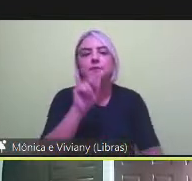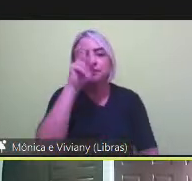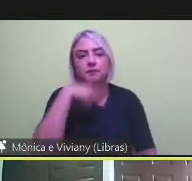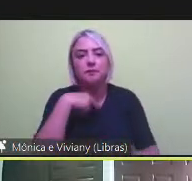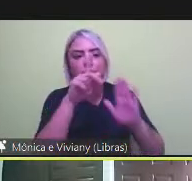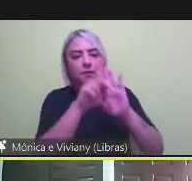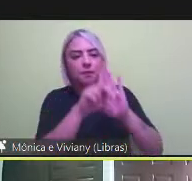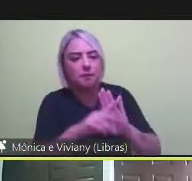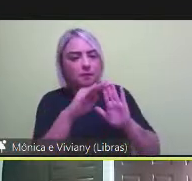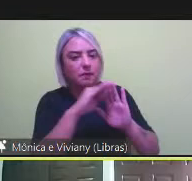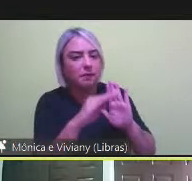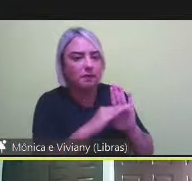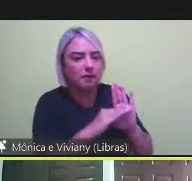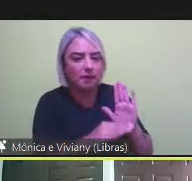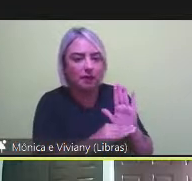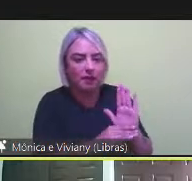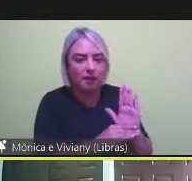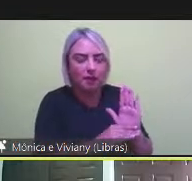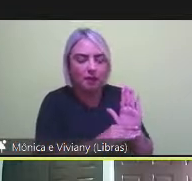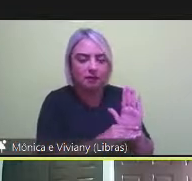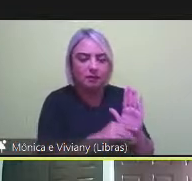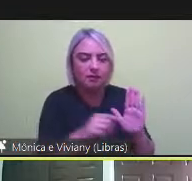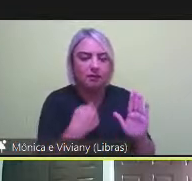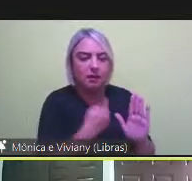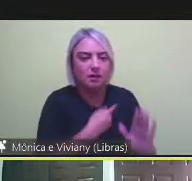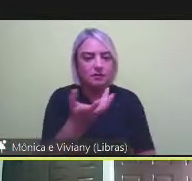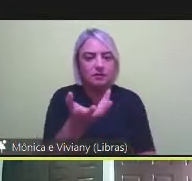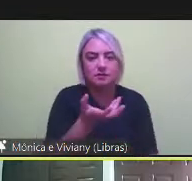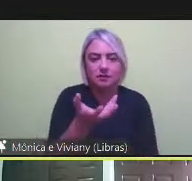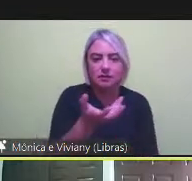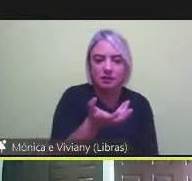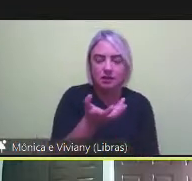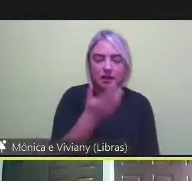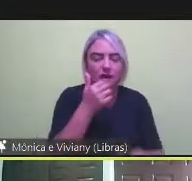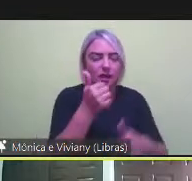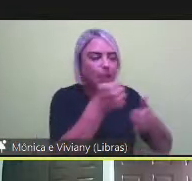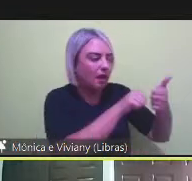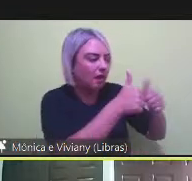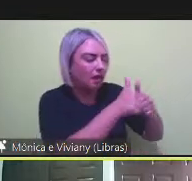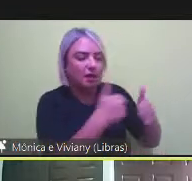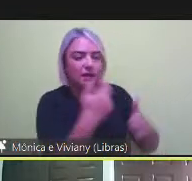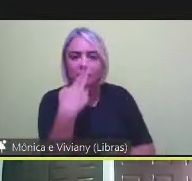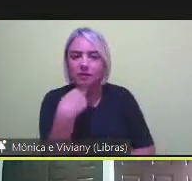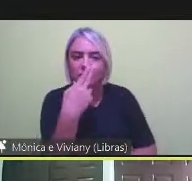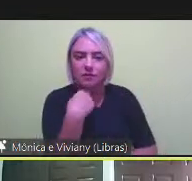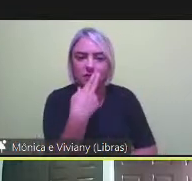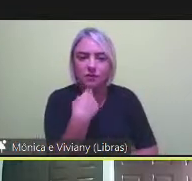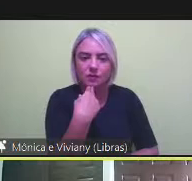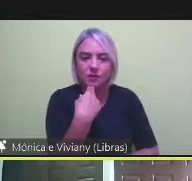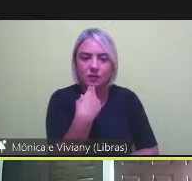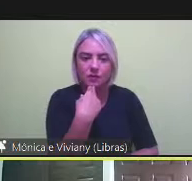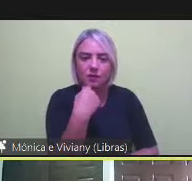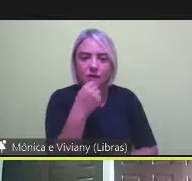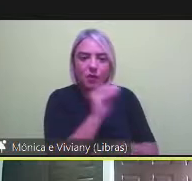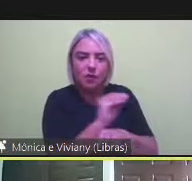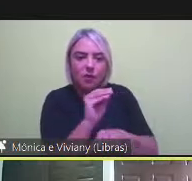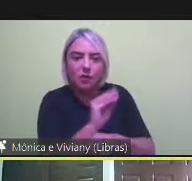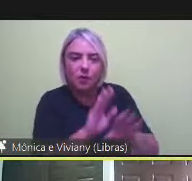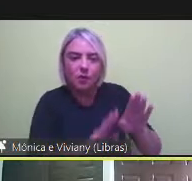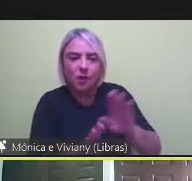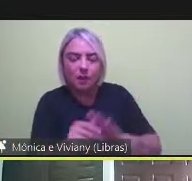want to examine nutrition in primary health care. So the nutrition components of the self-management